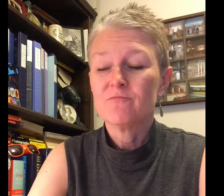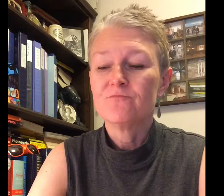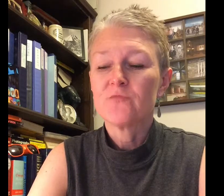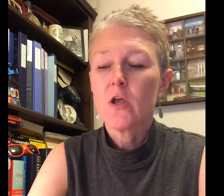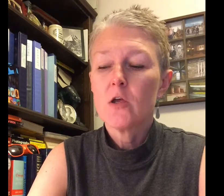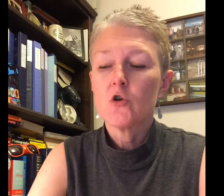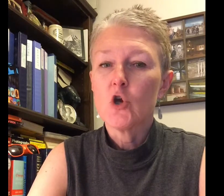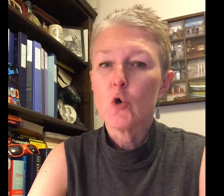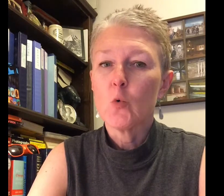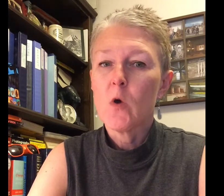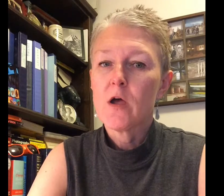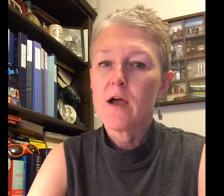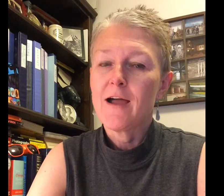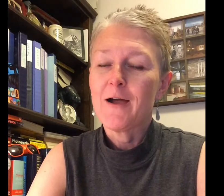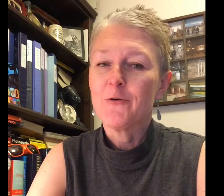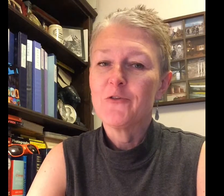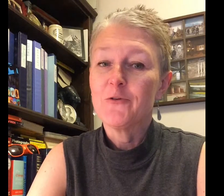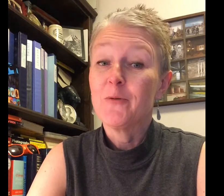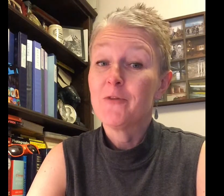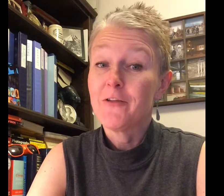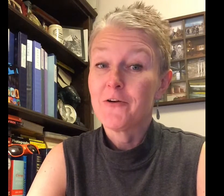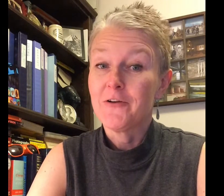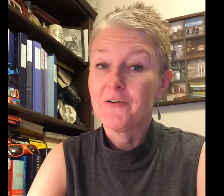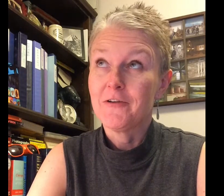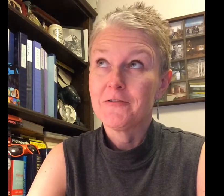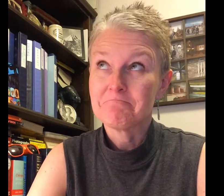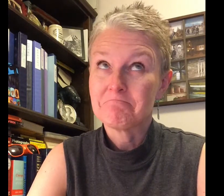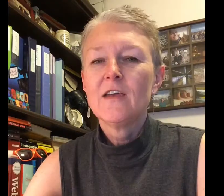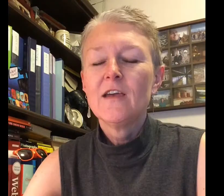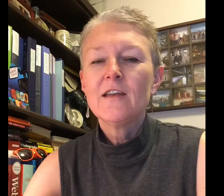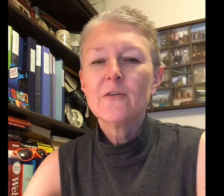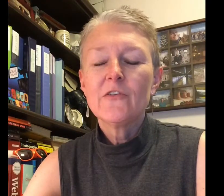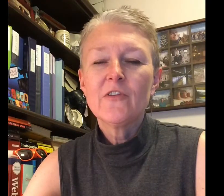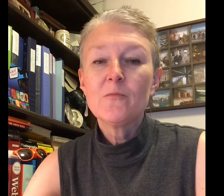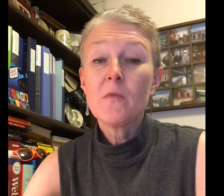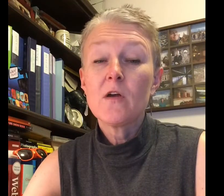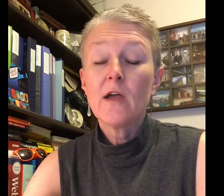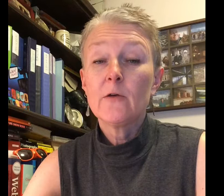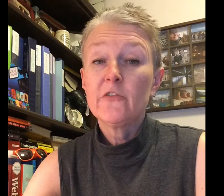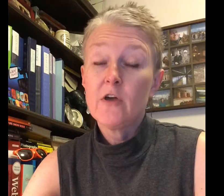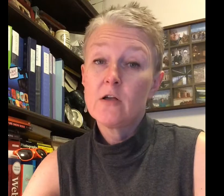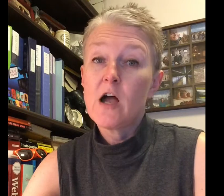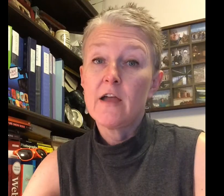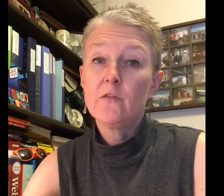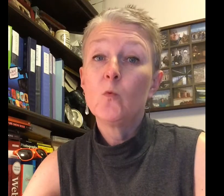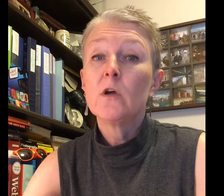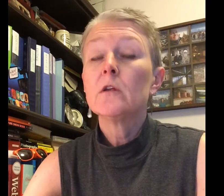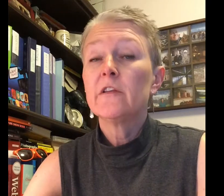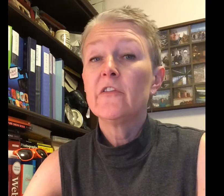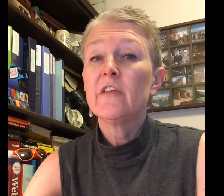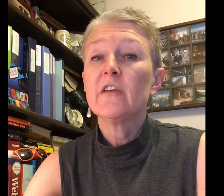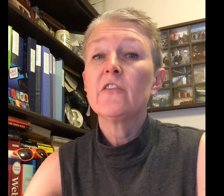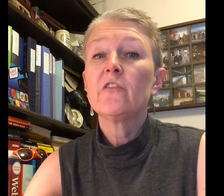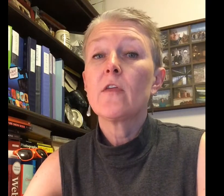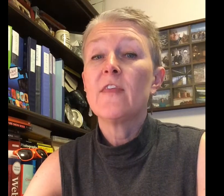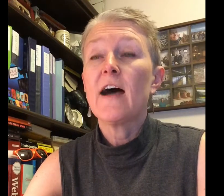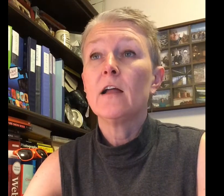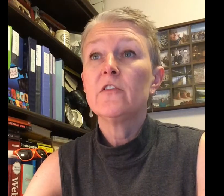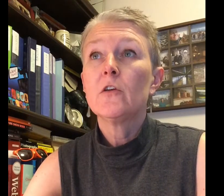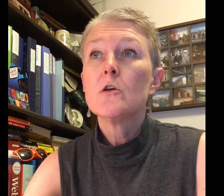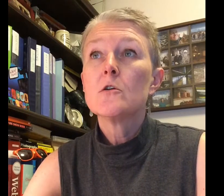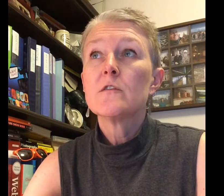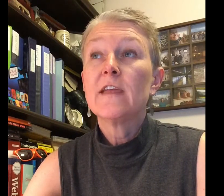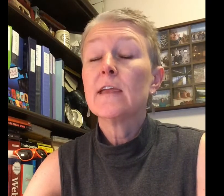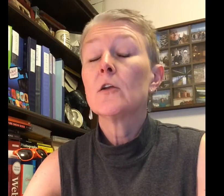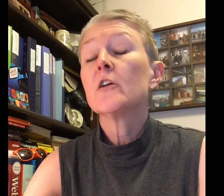actually know how to apply the content. Now, some house style guides will insist